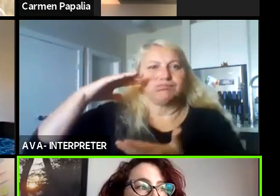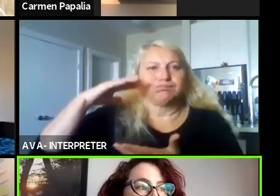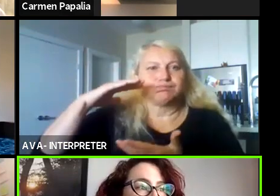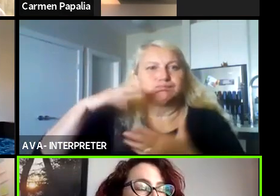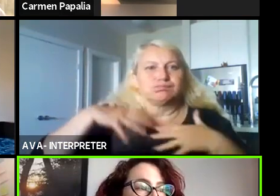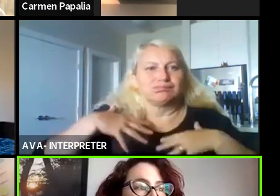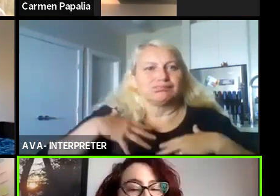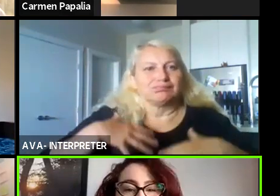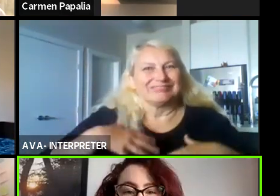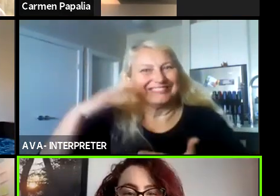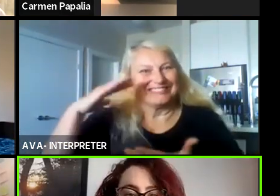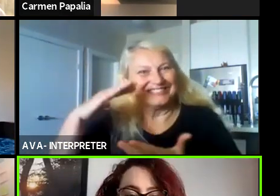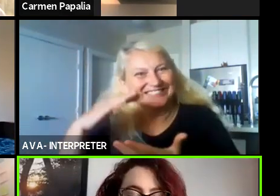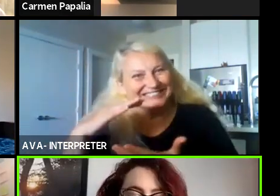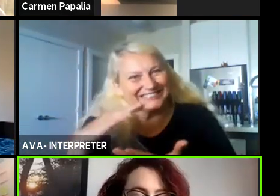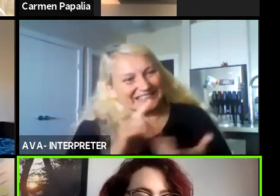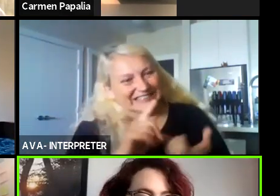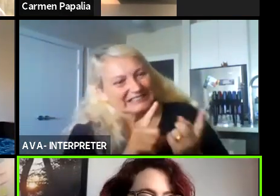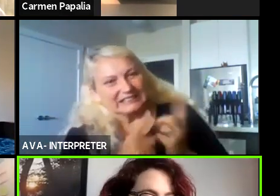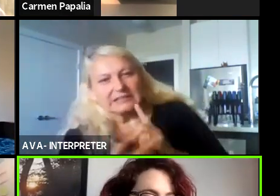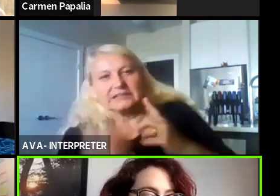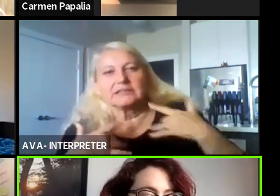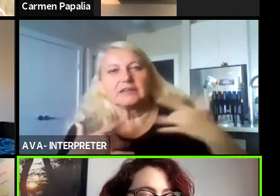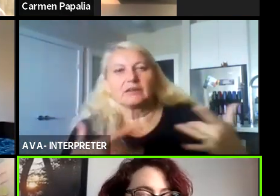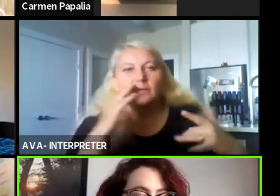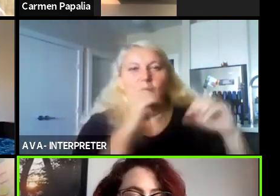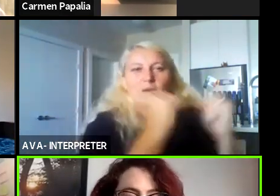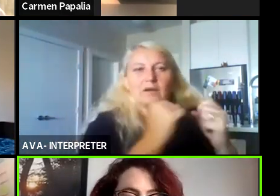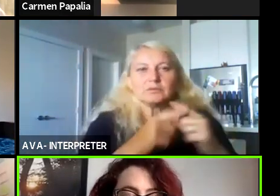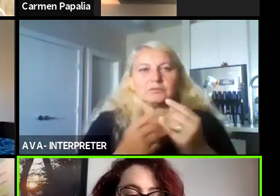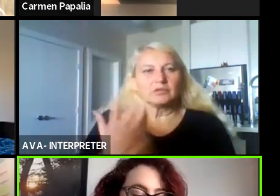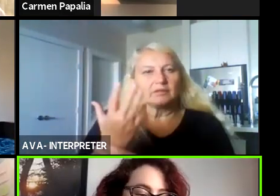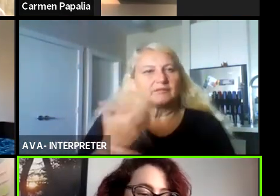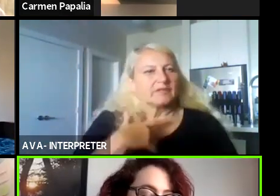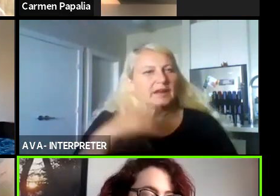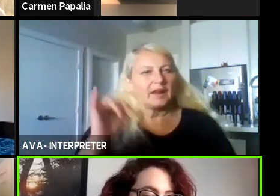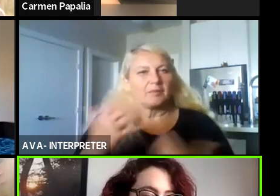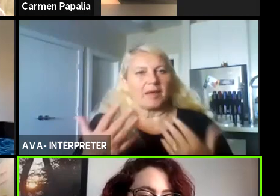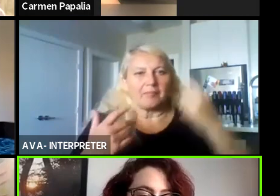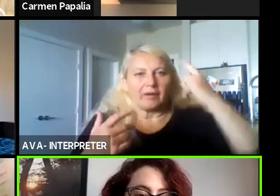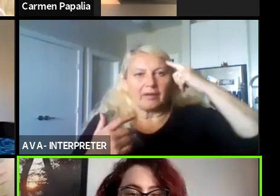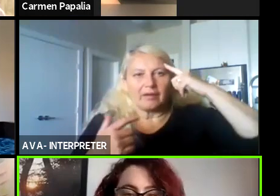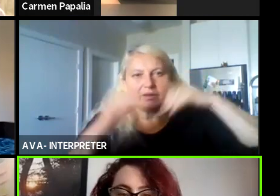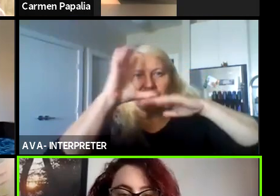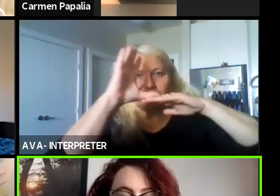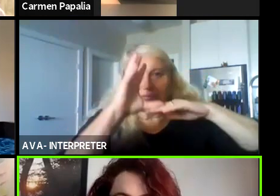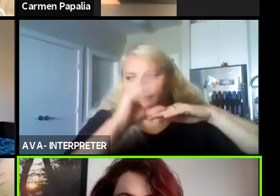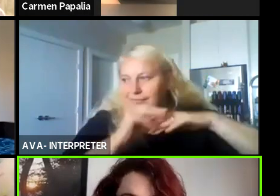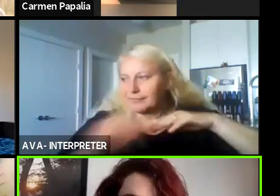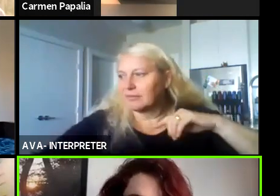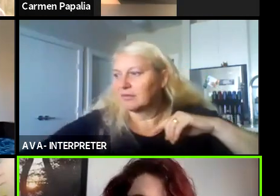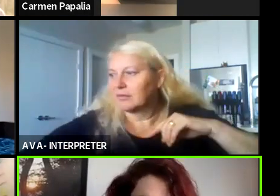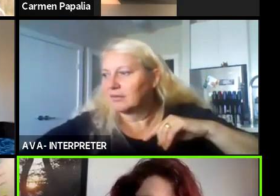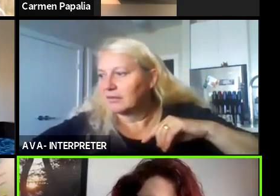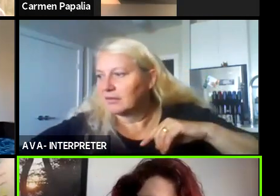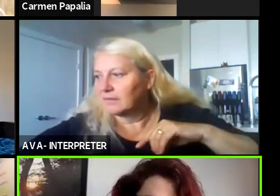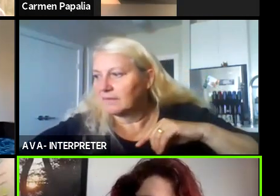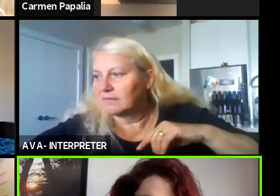time that I often feel empty of thought and deep of feeling,